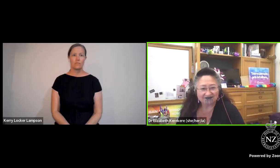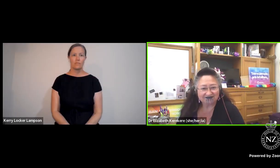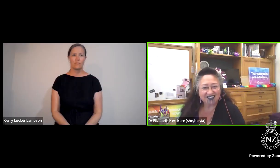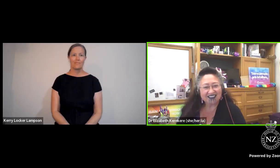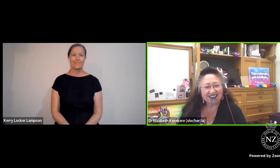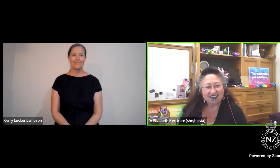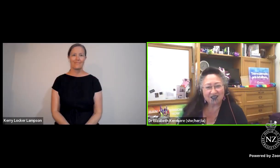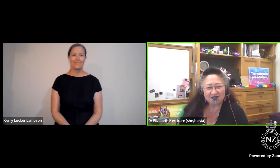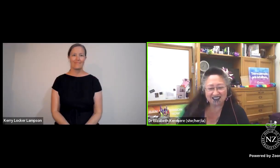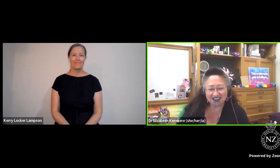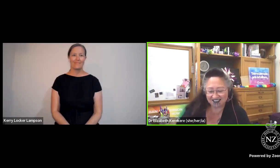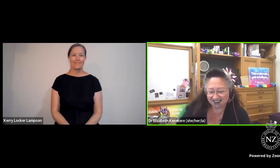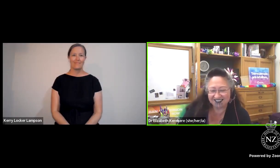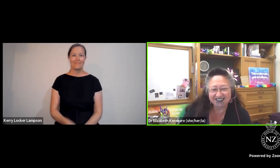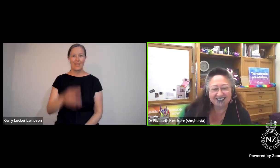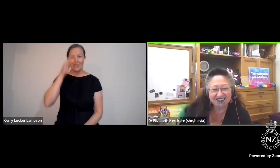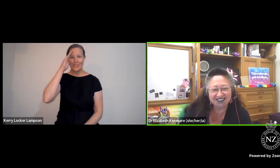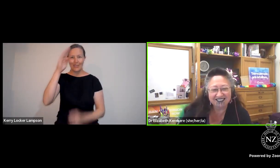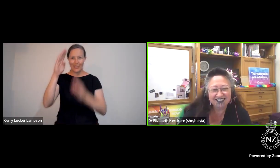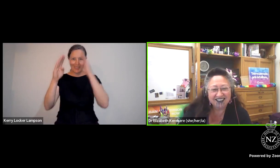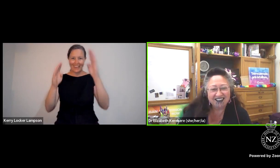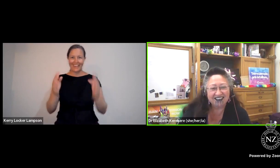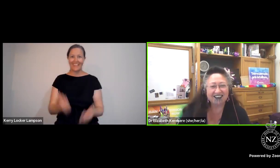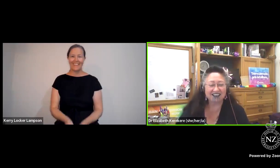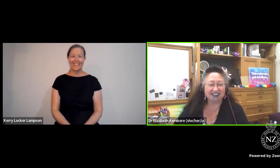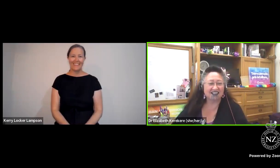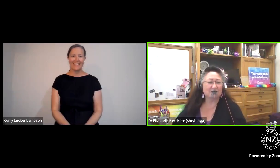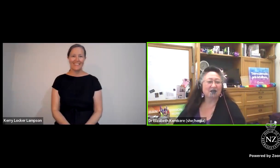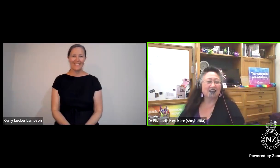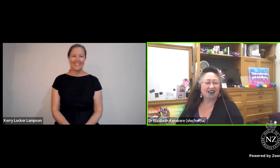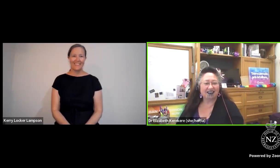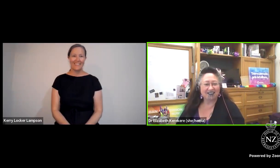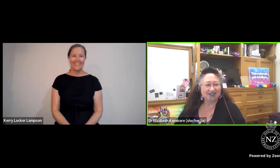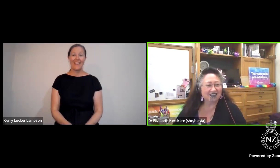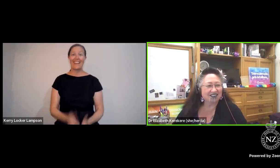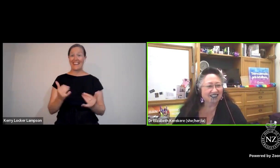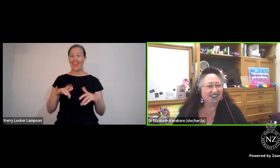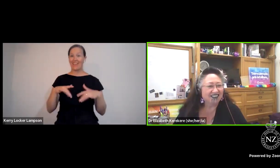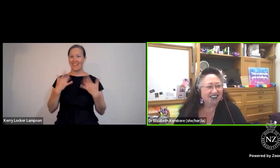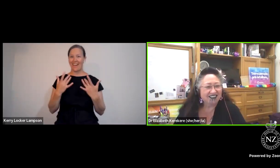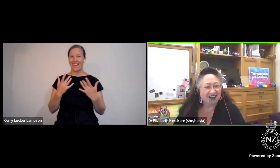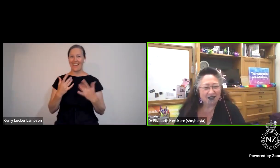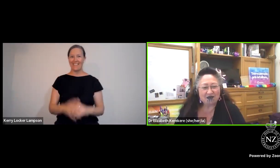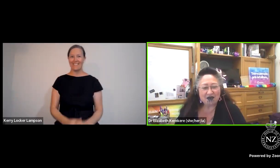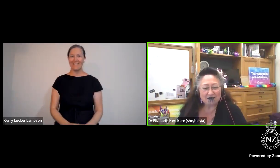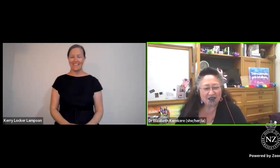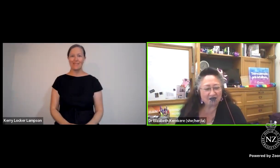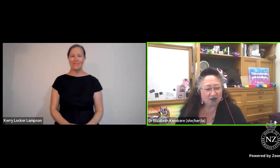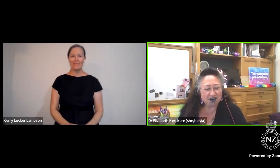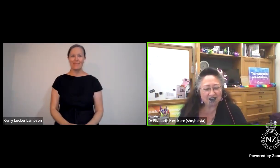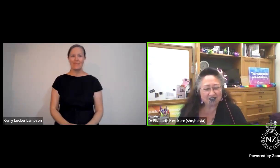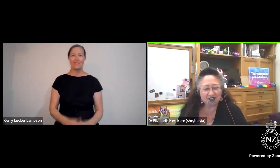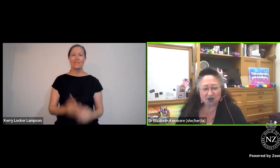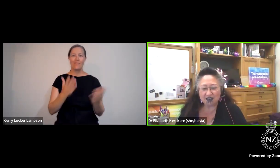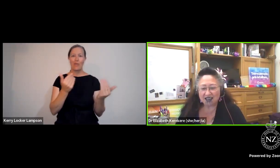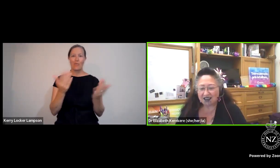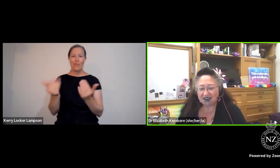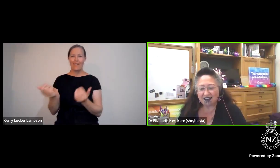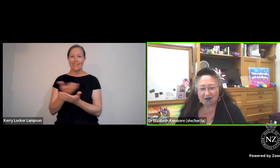Ah, kia ora. I see that we are live. Welcome, everybody